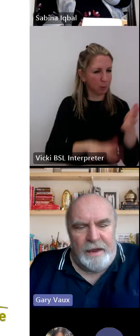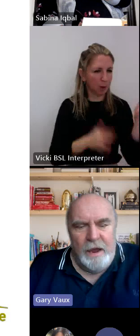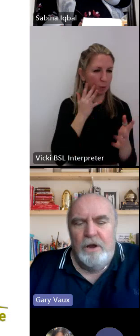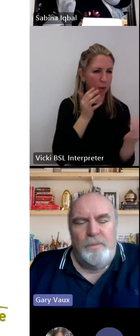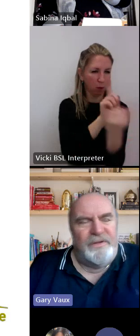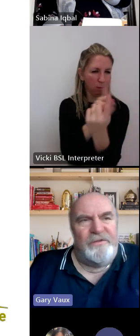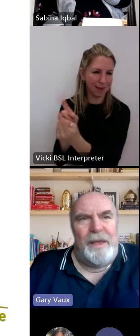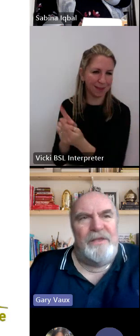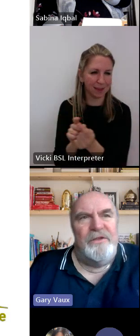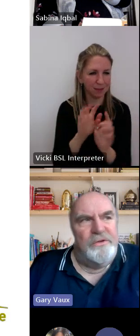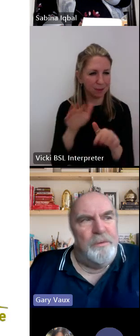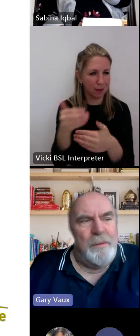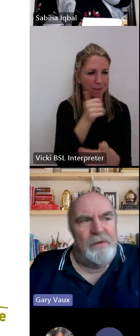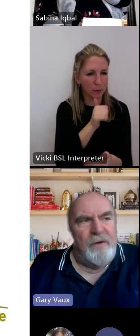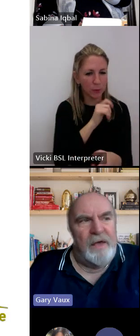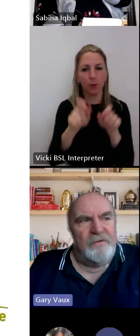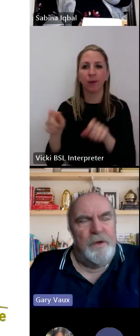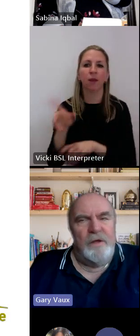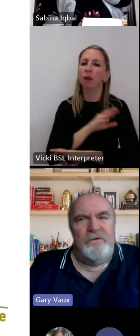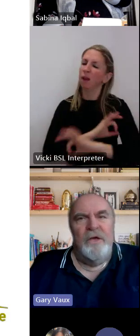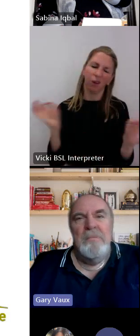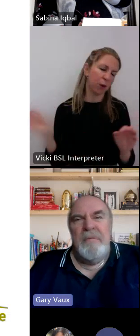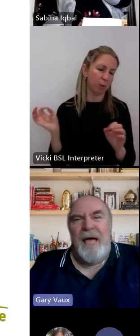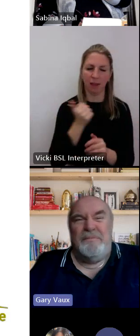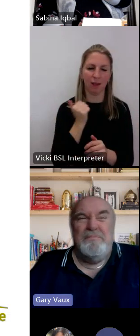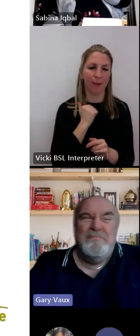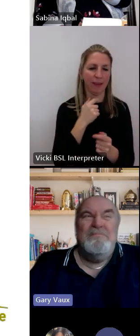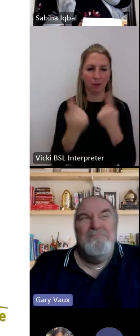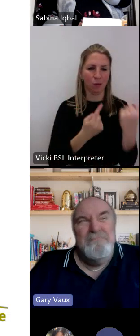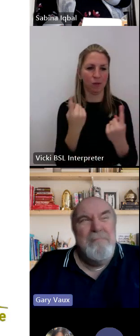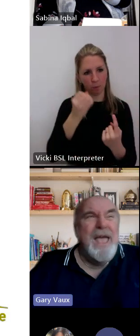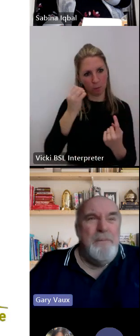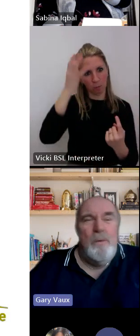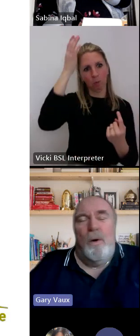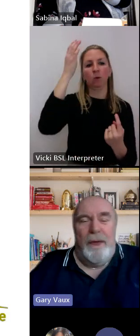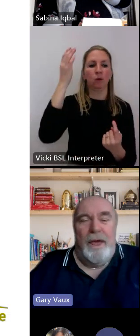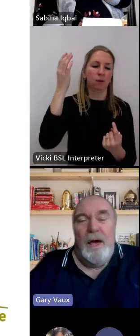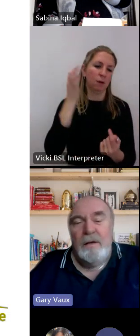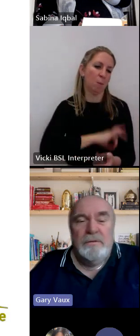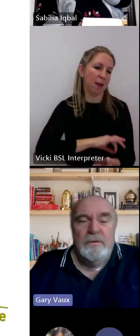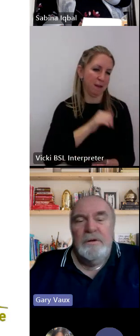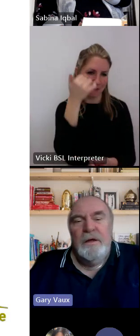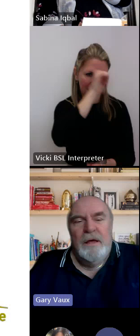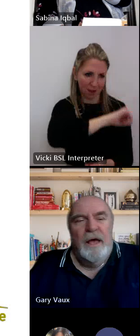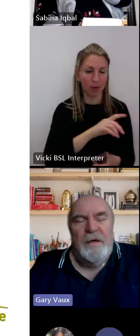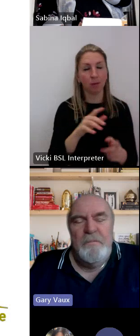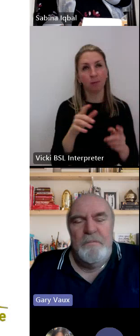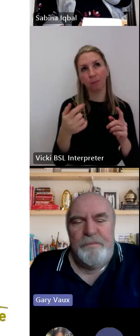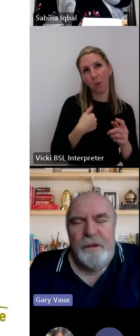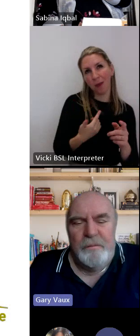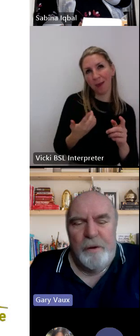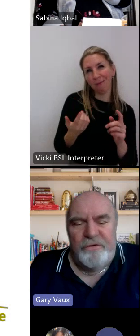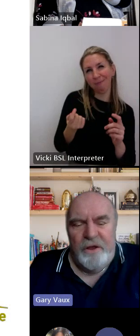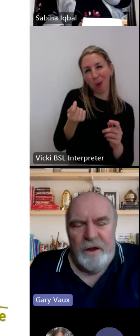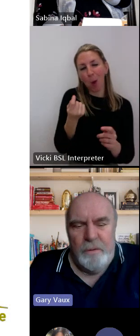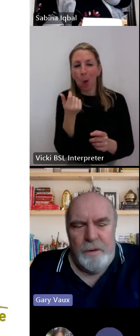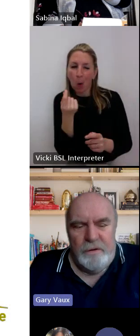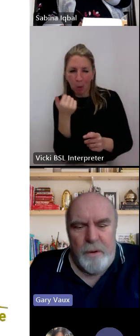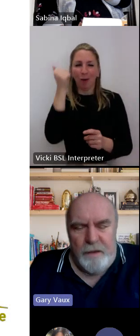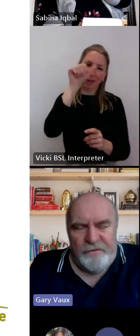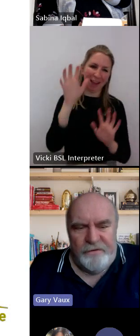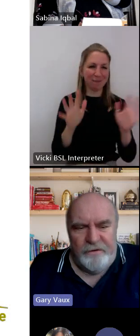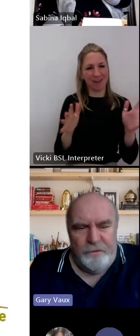to day. Nobody's expecting you to be benefit experts. That's maybe what we are, but